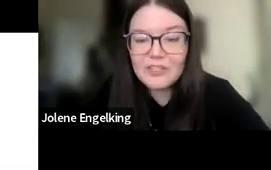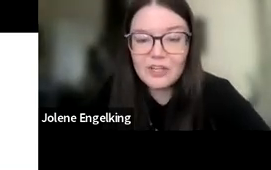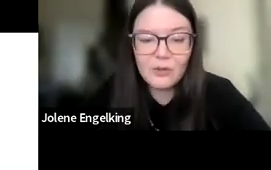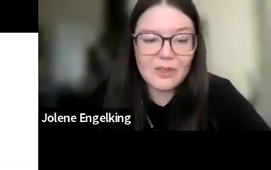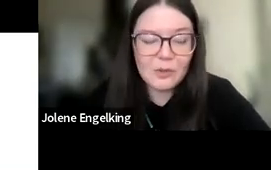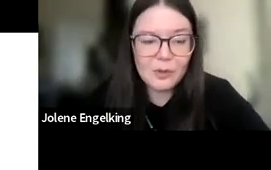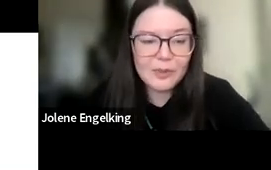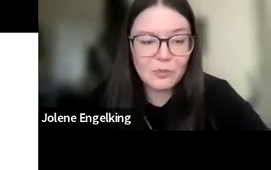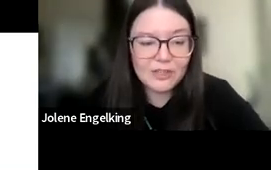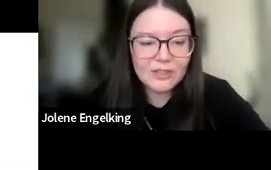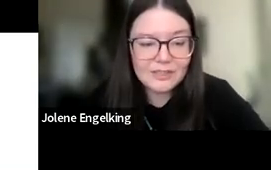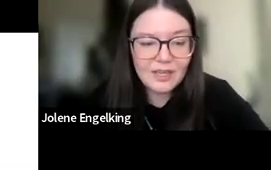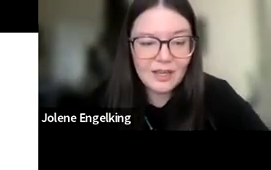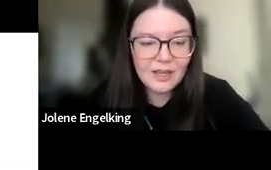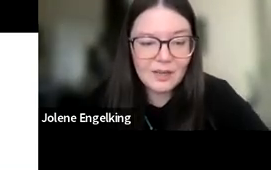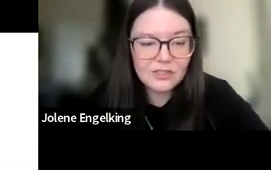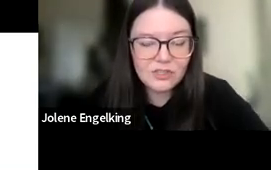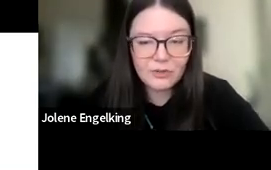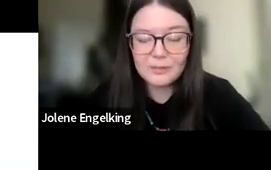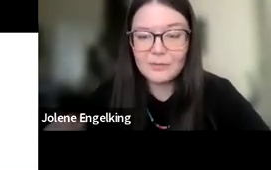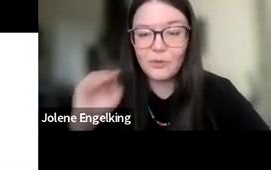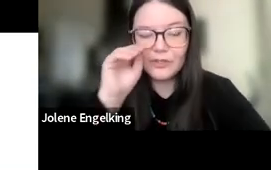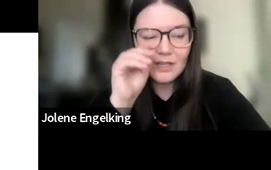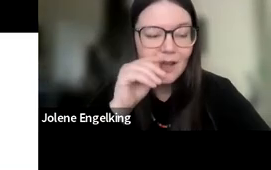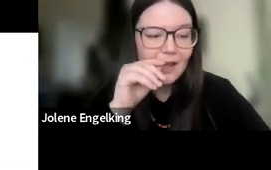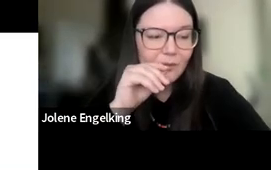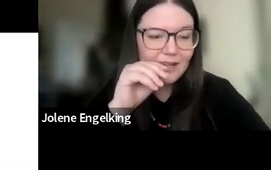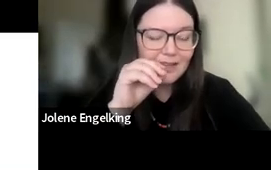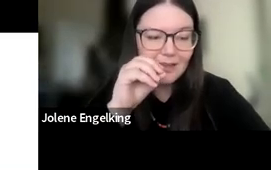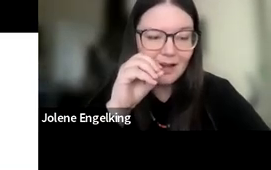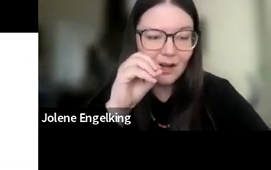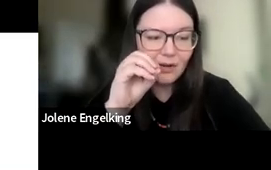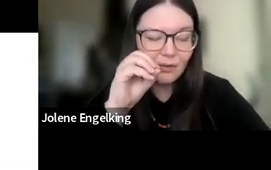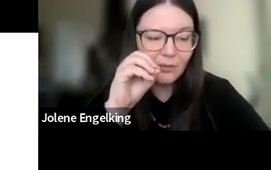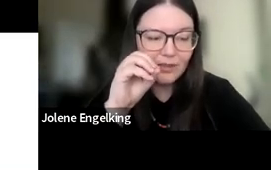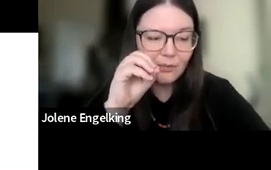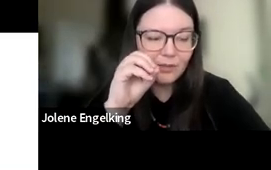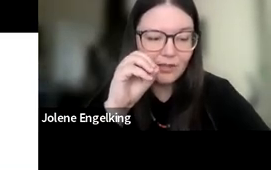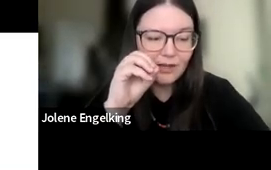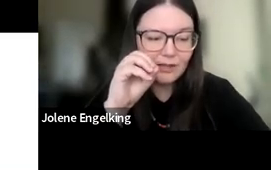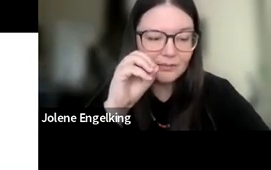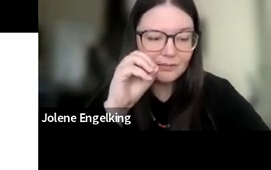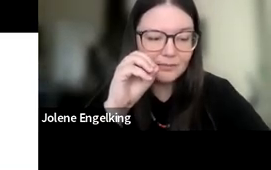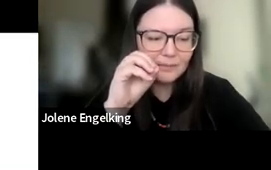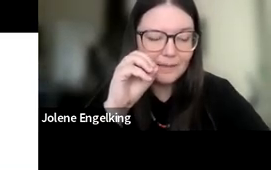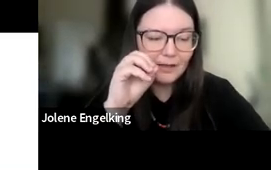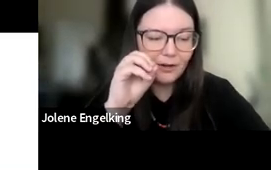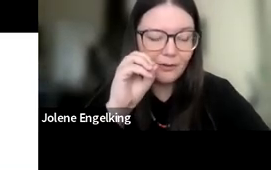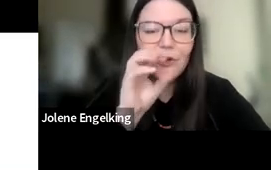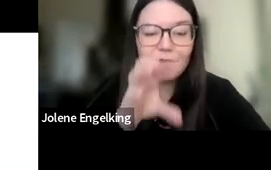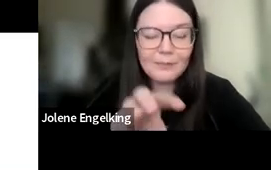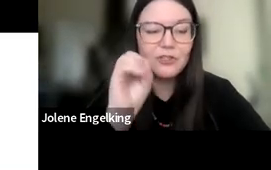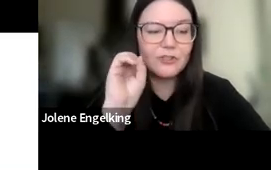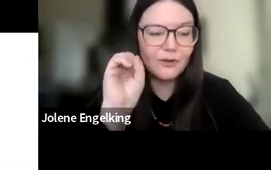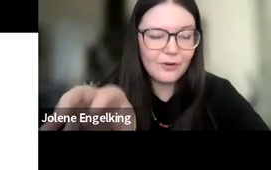work with each other and the way that we work with our relatives is just so incredibly important. And we think that how the way that we